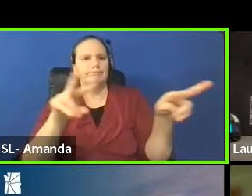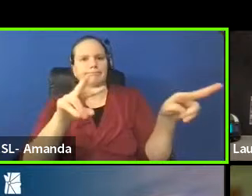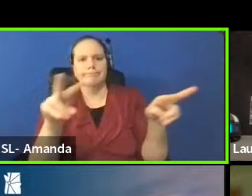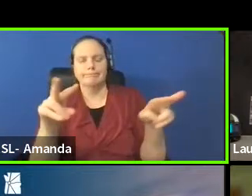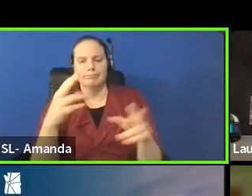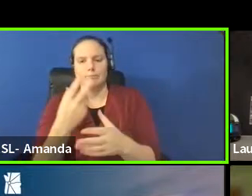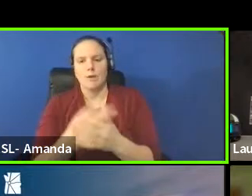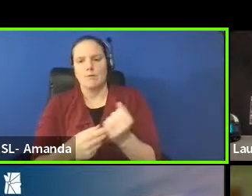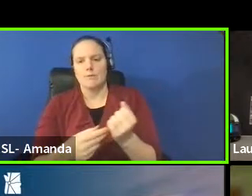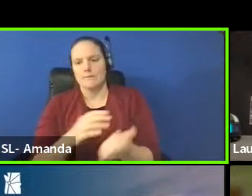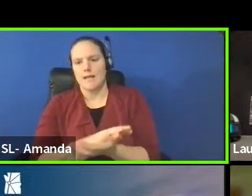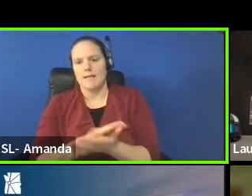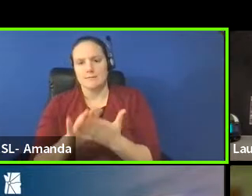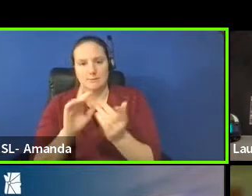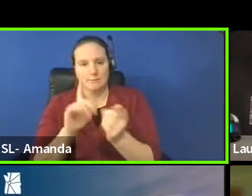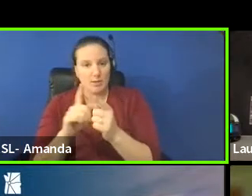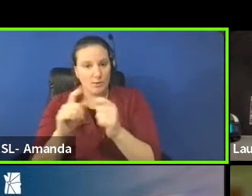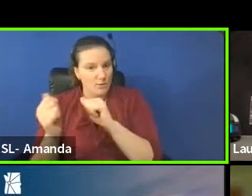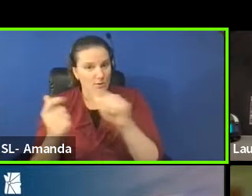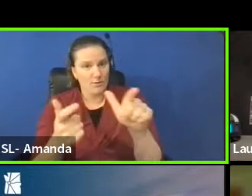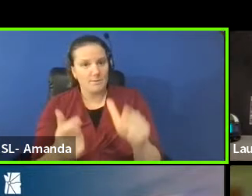Good to meet you all.